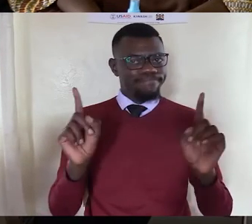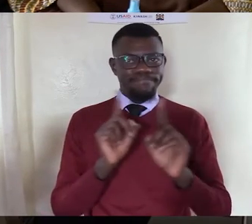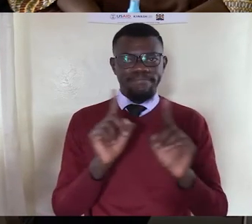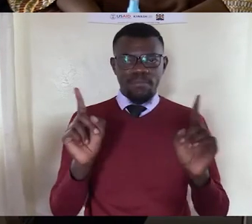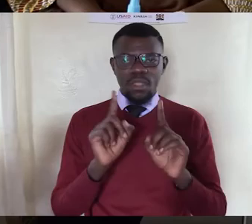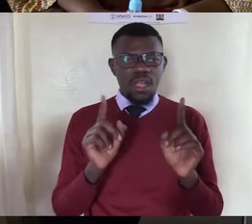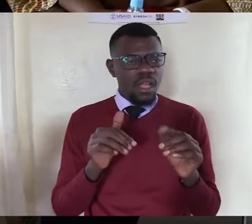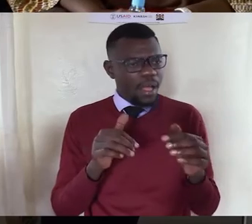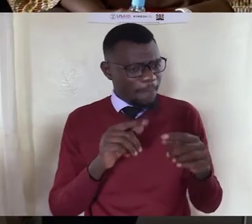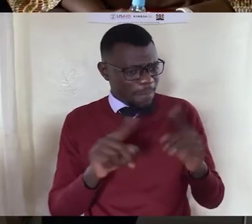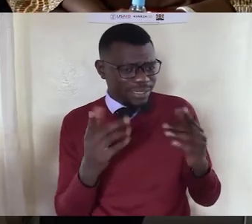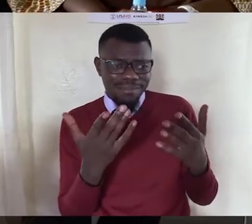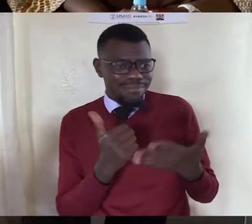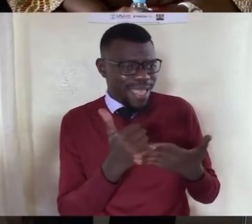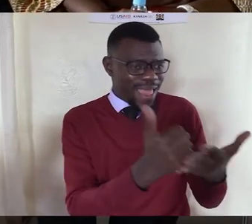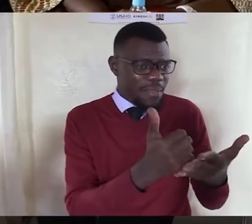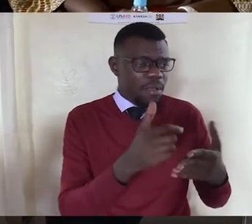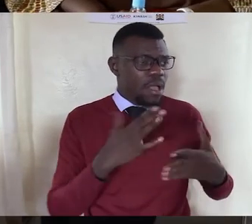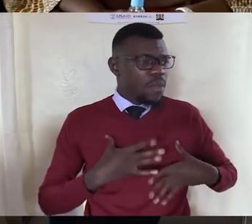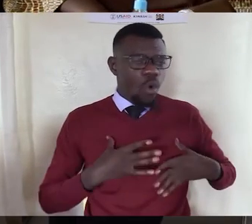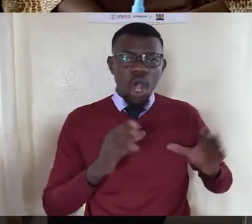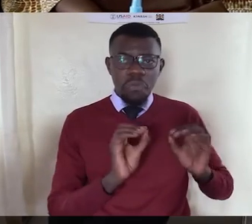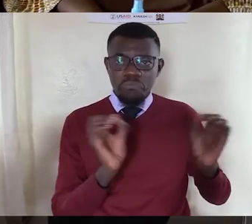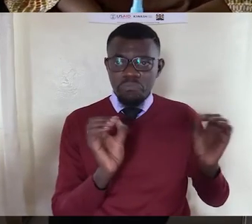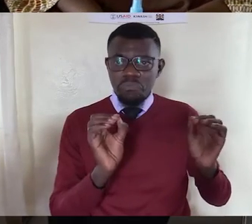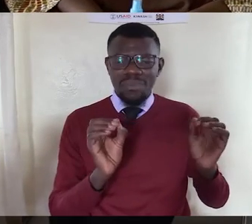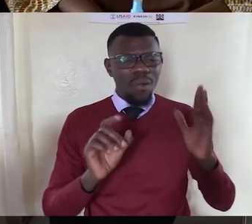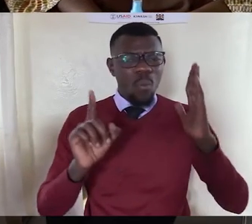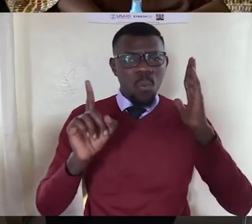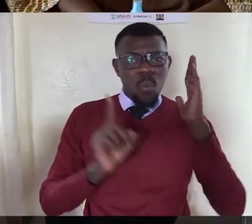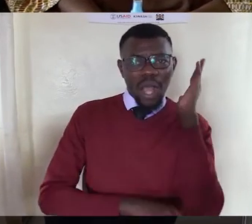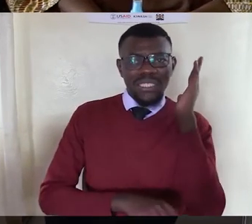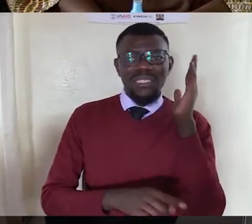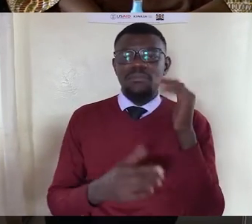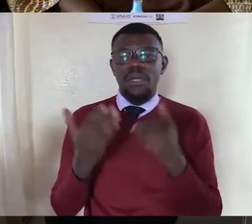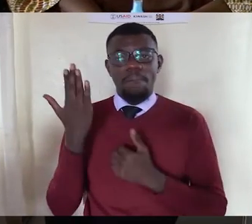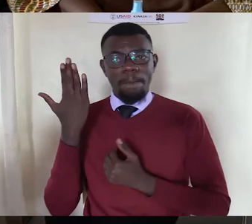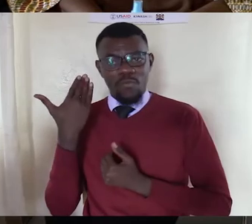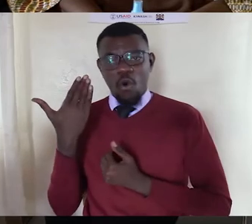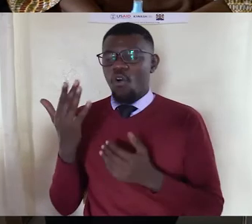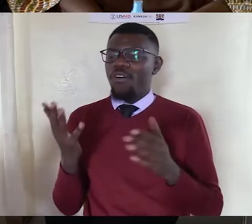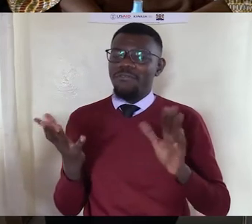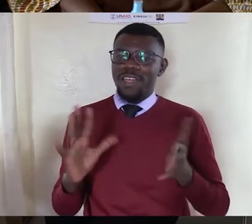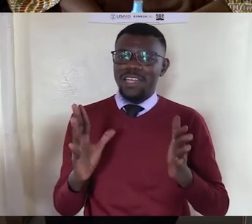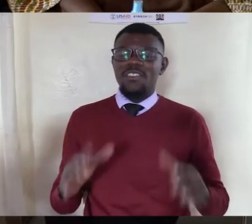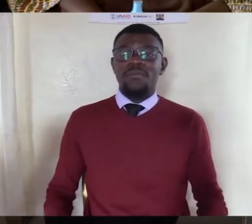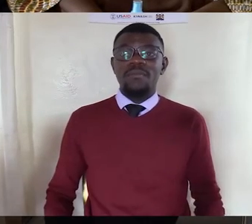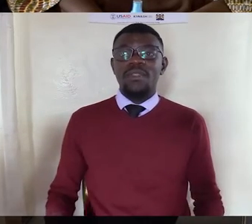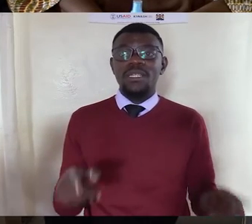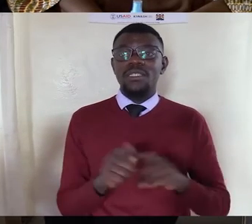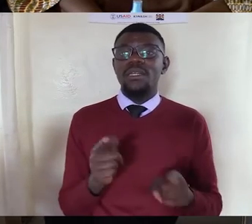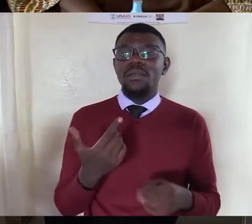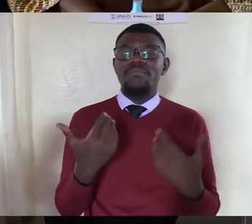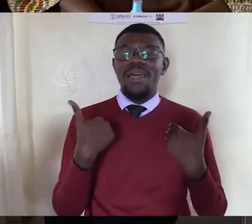actually are not survivor-centered. They leave the survivors worse than where they were. We are also looking forward to the